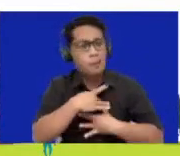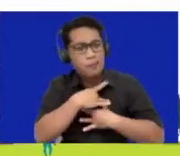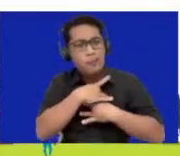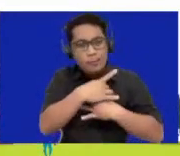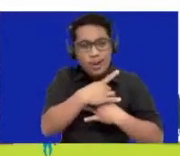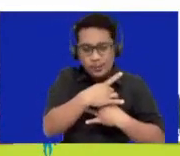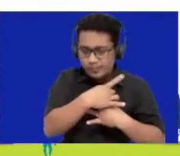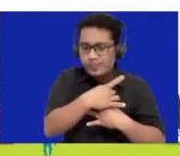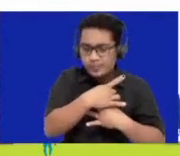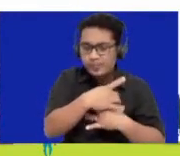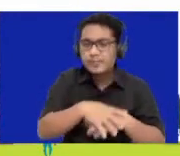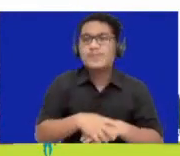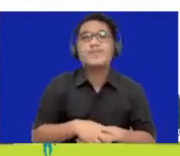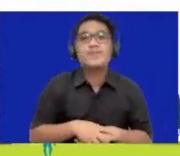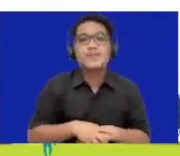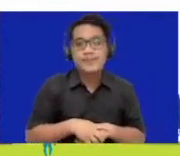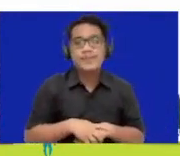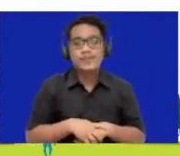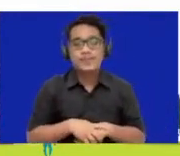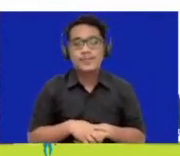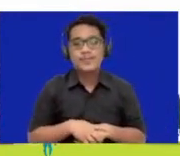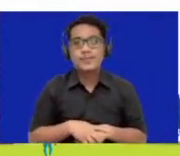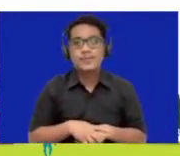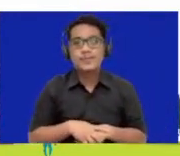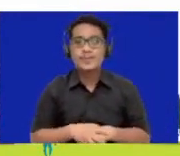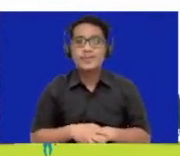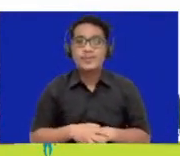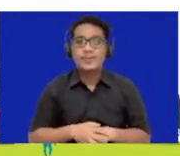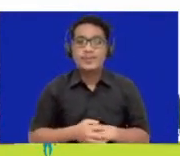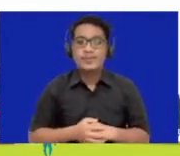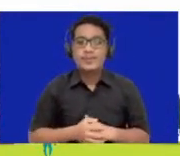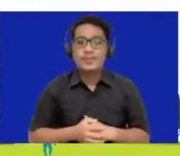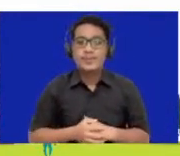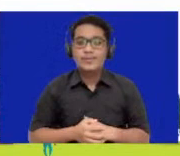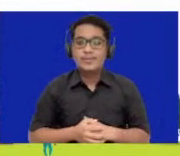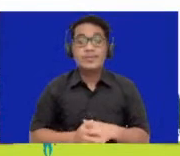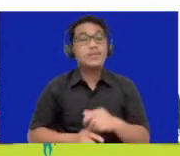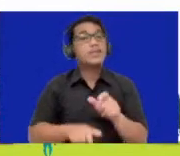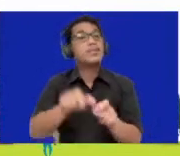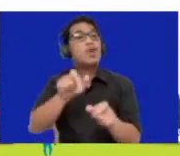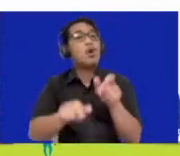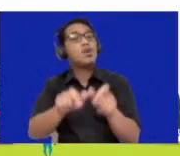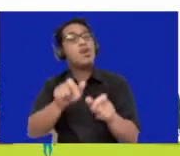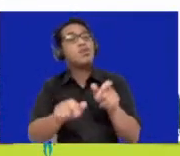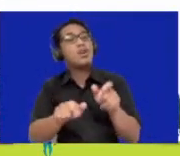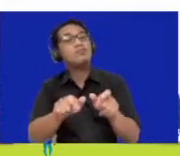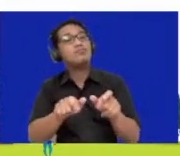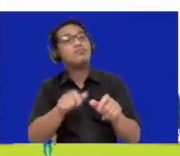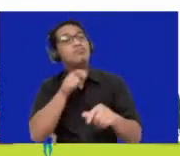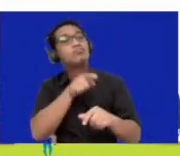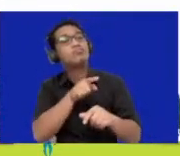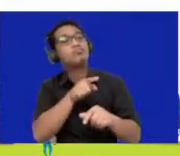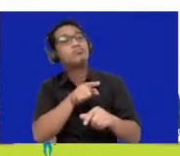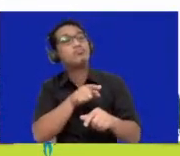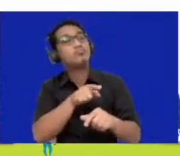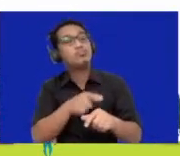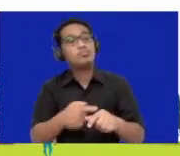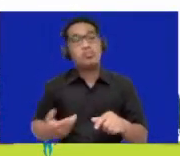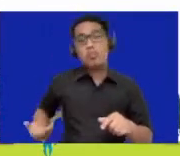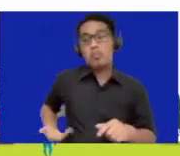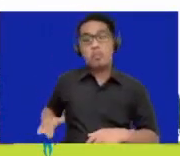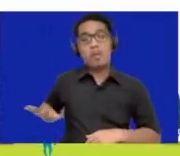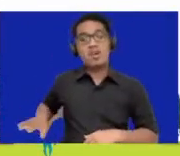affected, displaced in destroyed villages of what, as I now realize, must have been the aftermath